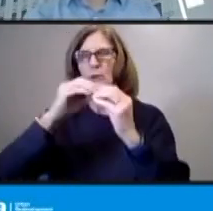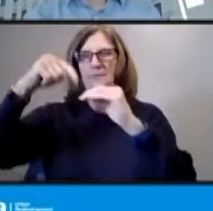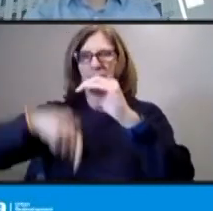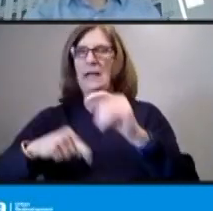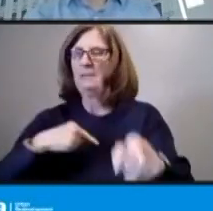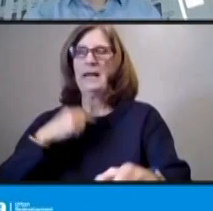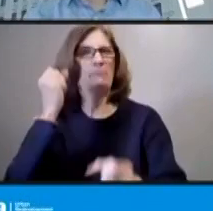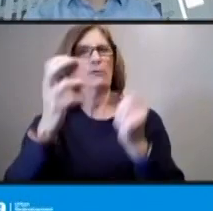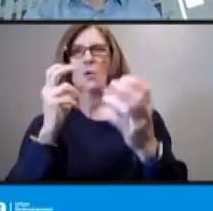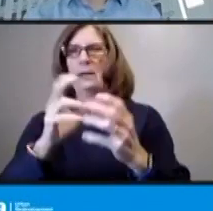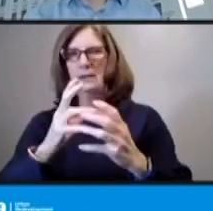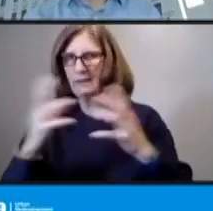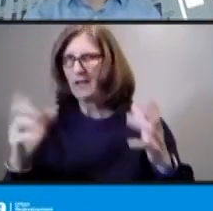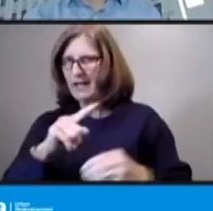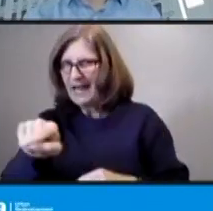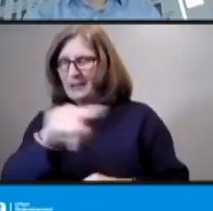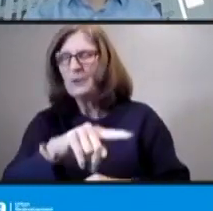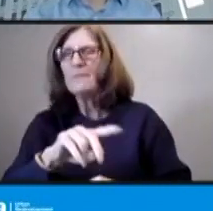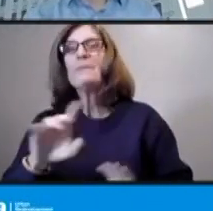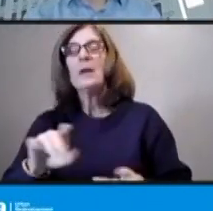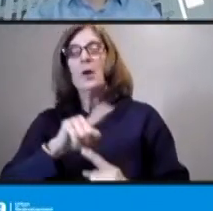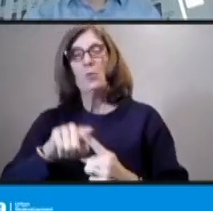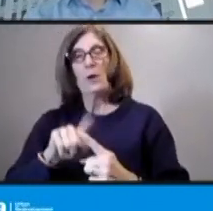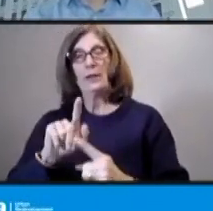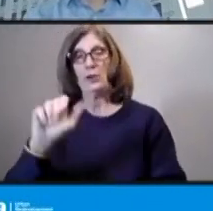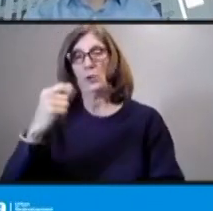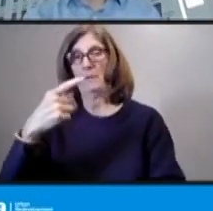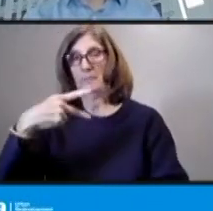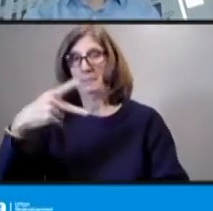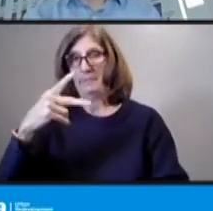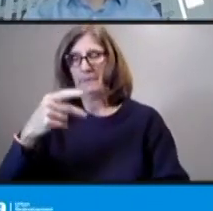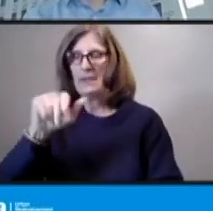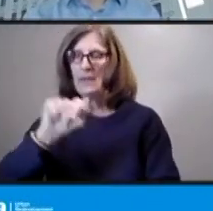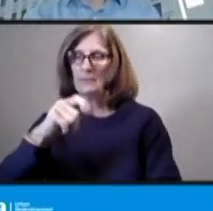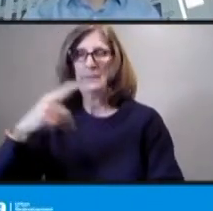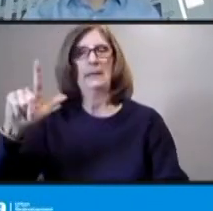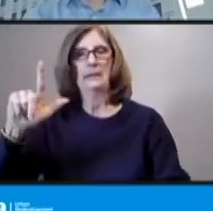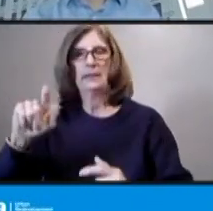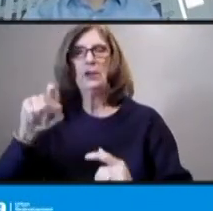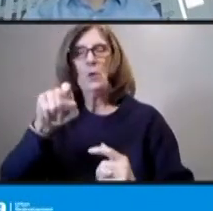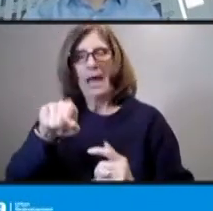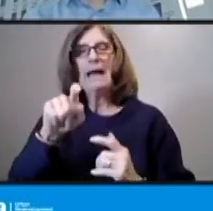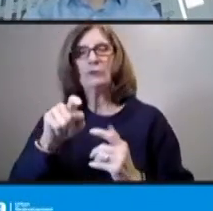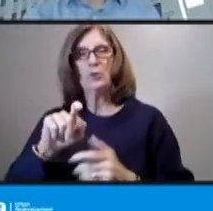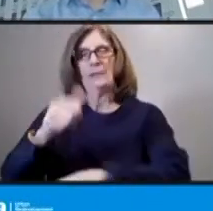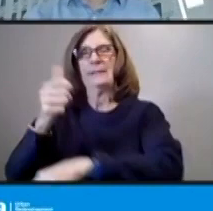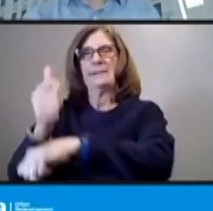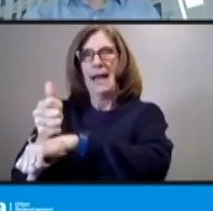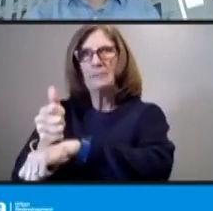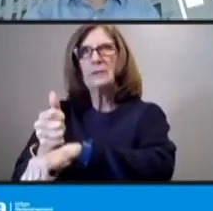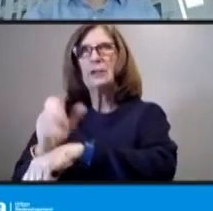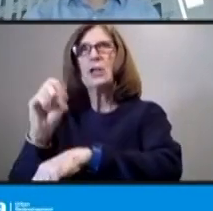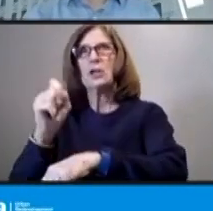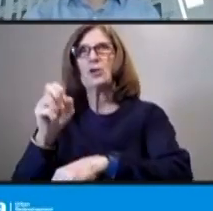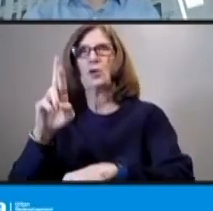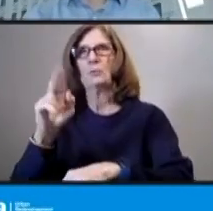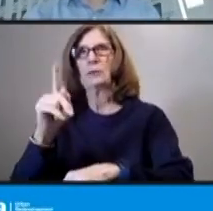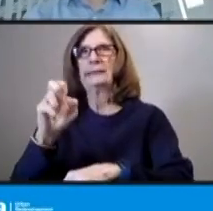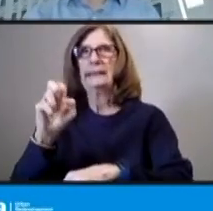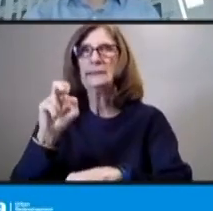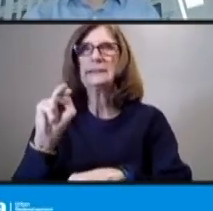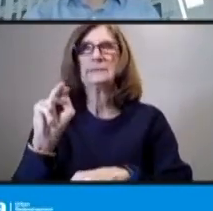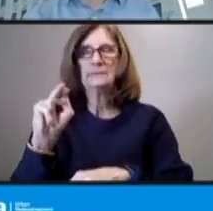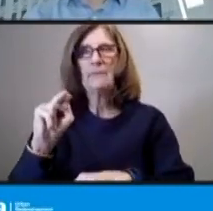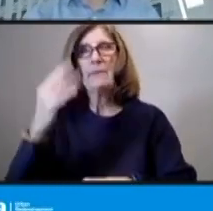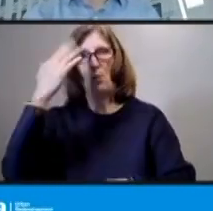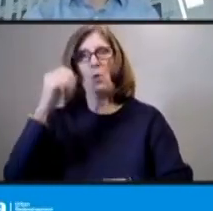lot at you. So when you appeal, you have to do what's called establishing supersedious at the Court of Common Pleas. The reason for this is